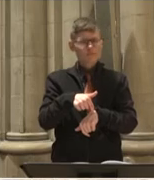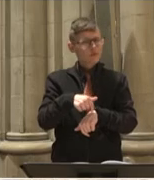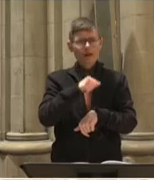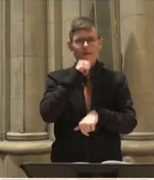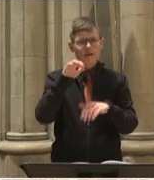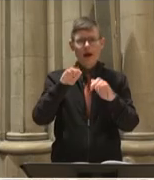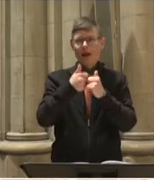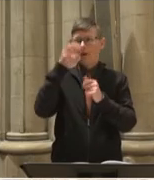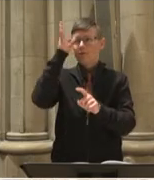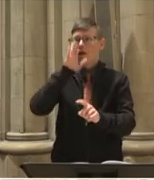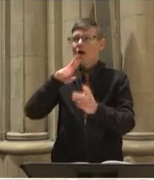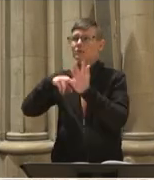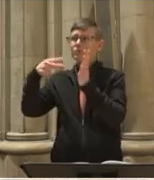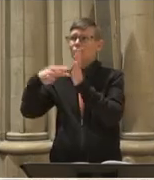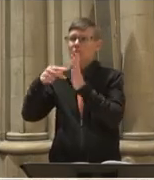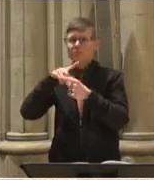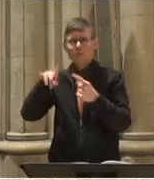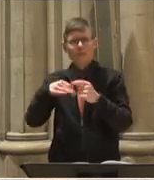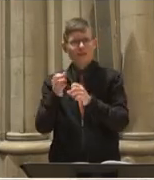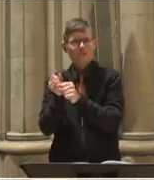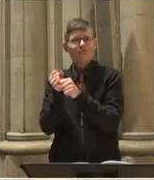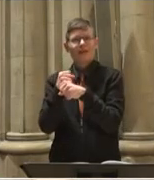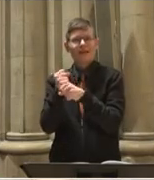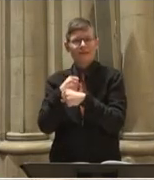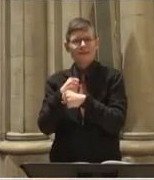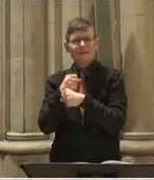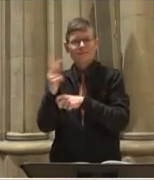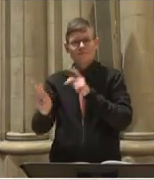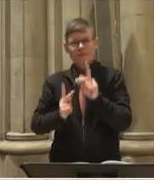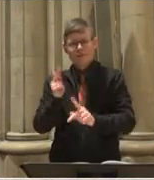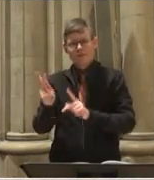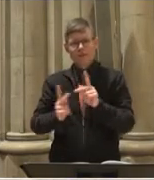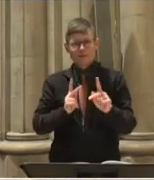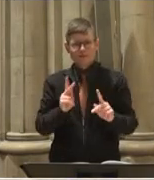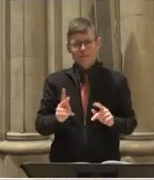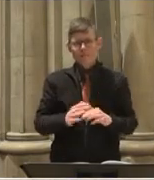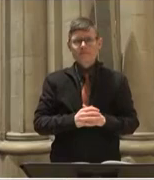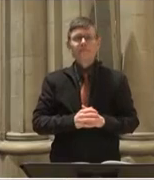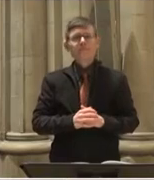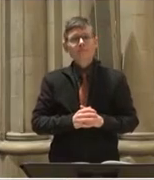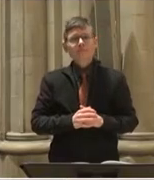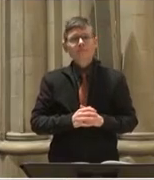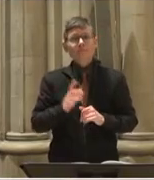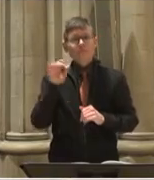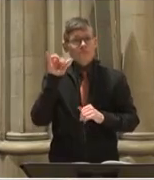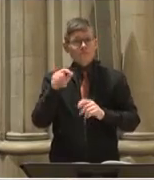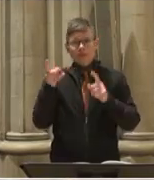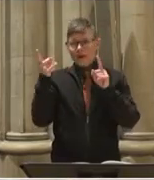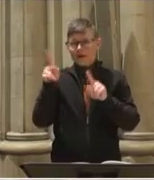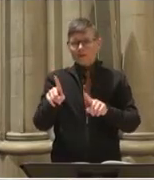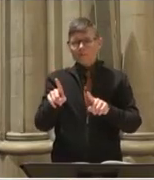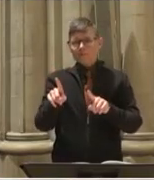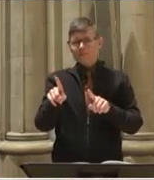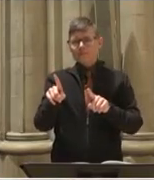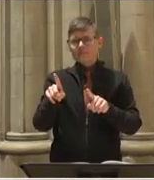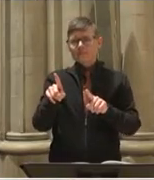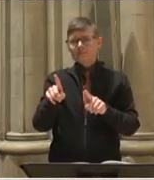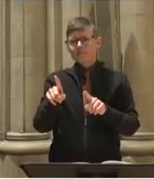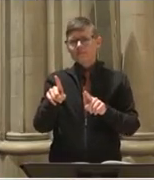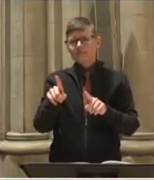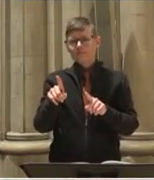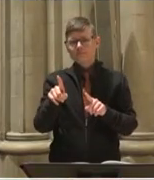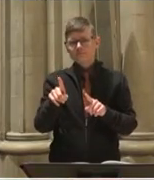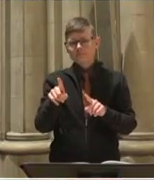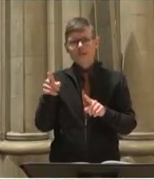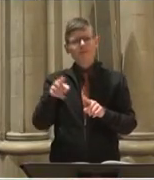God created them to be. And so it was that these God's